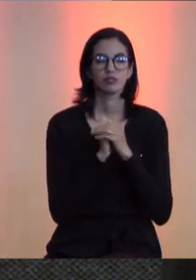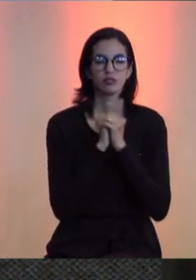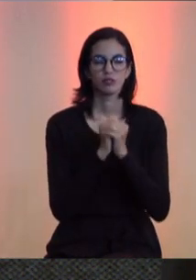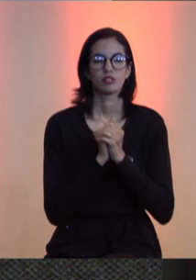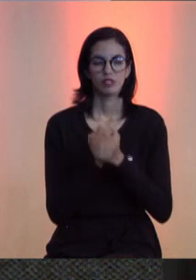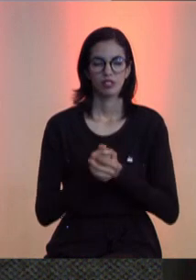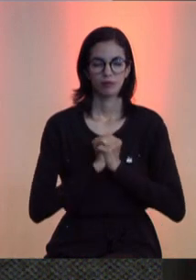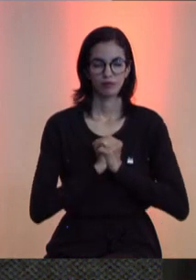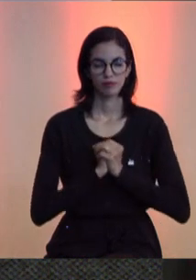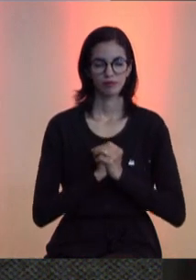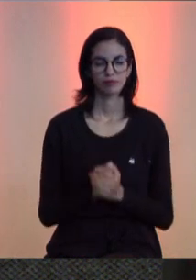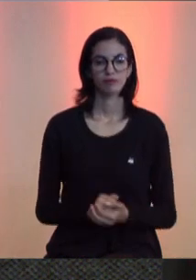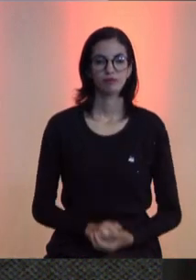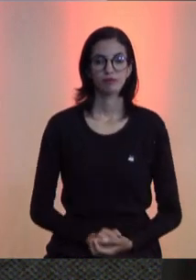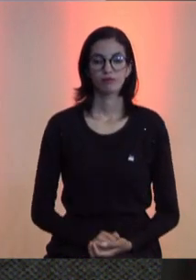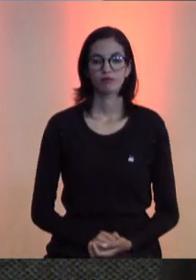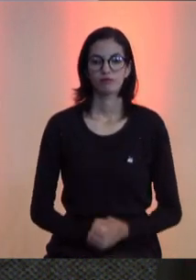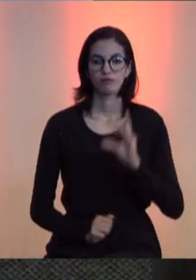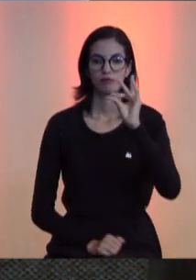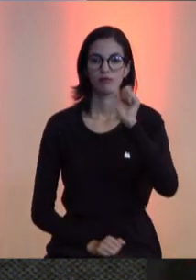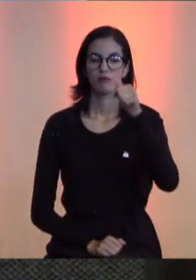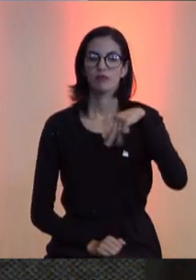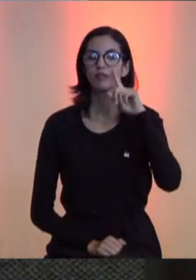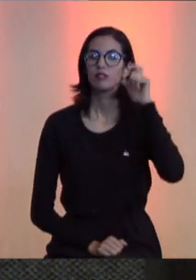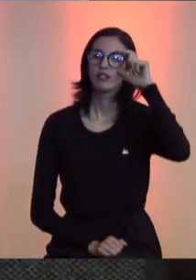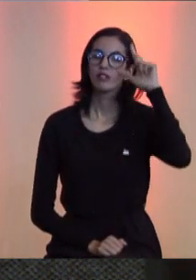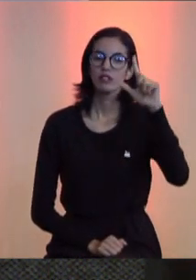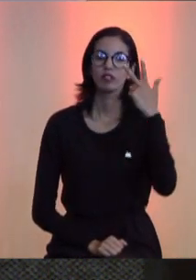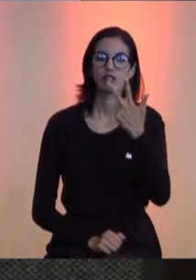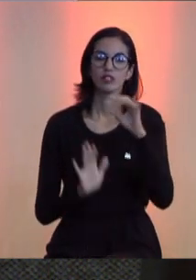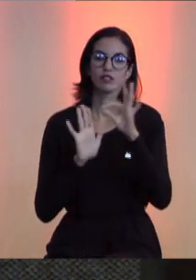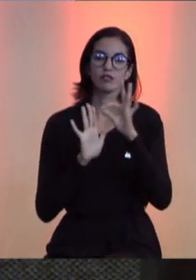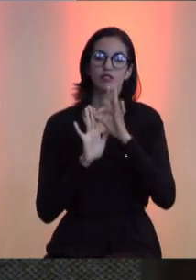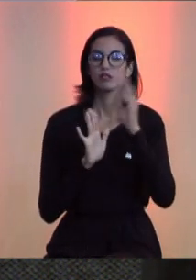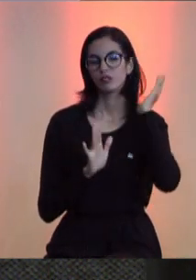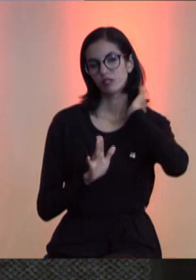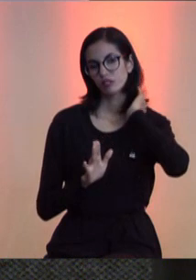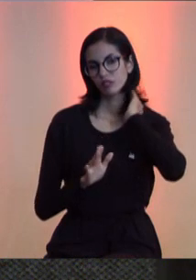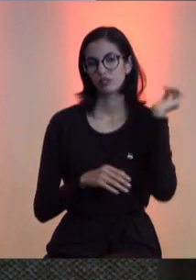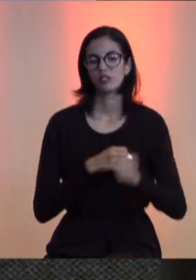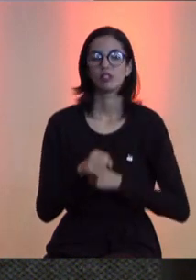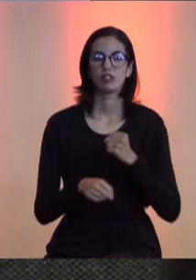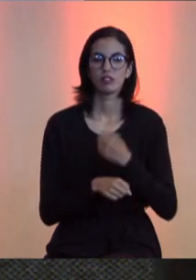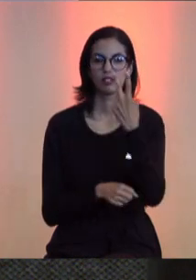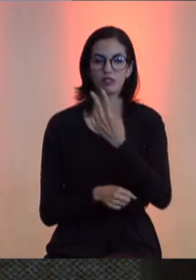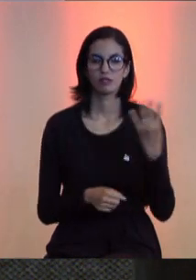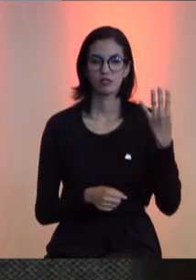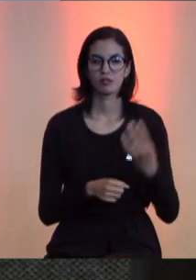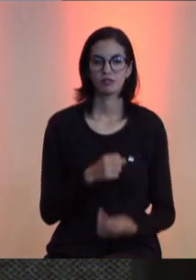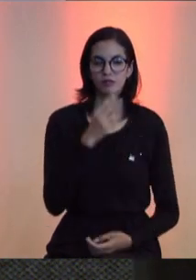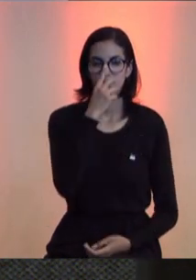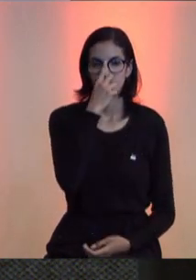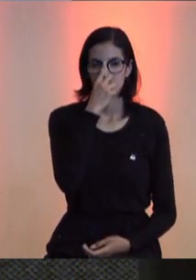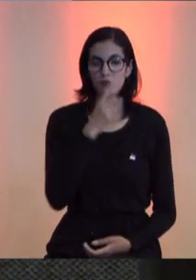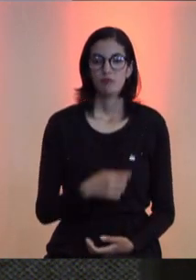Amen. Daniel 3. Daniel 3. Verses 16 to 24. Versos